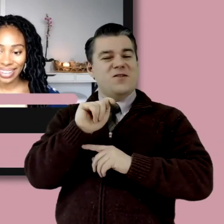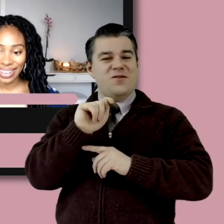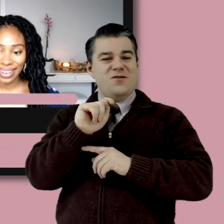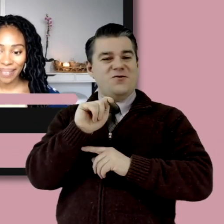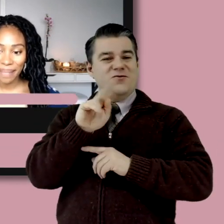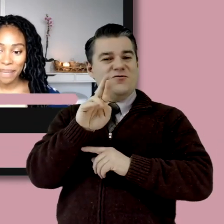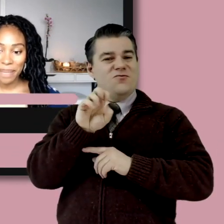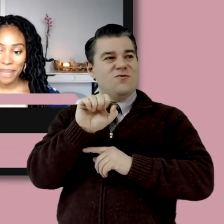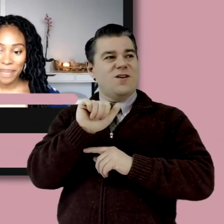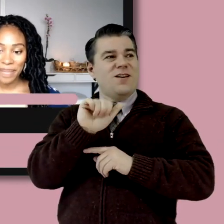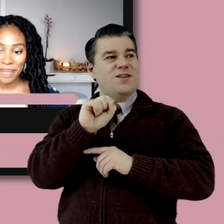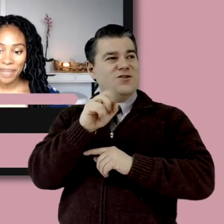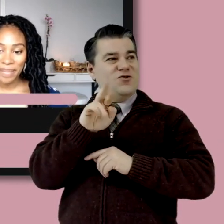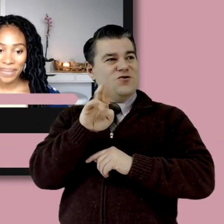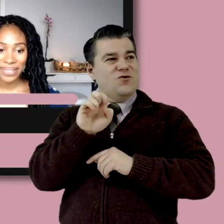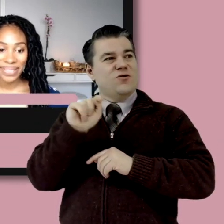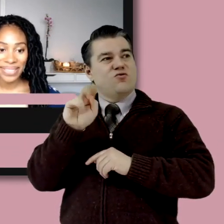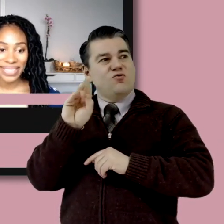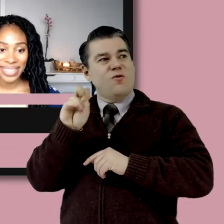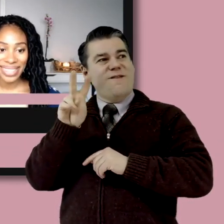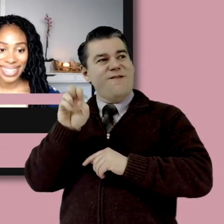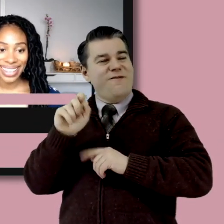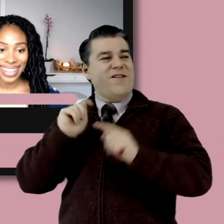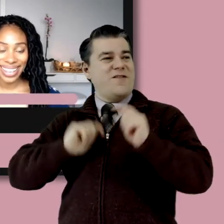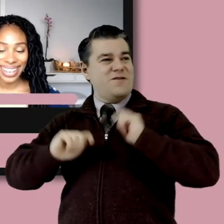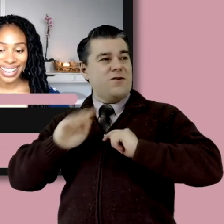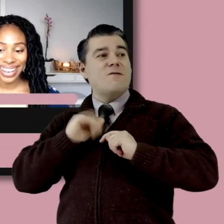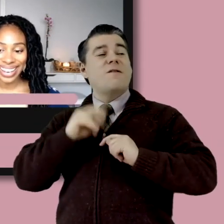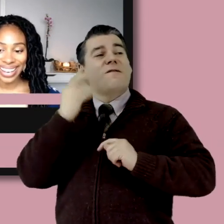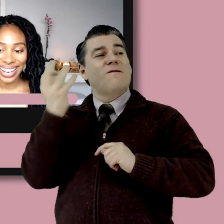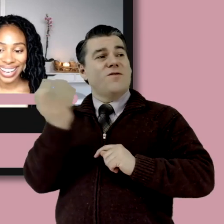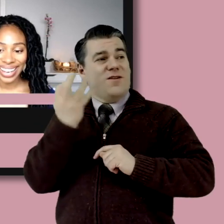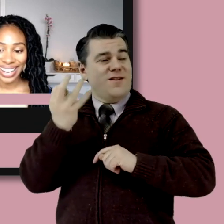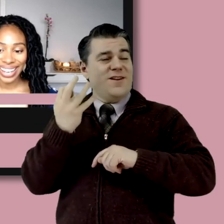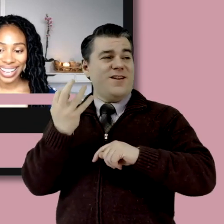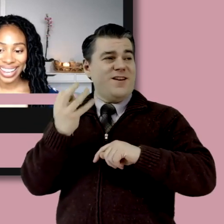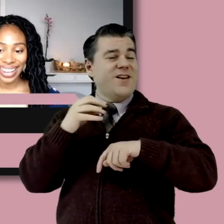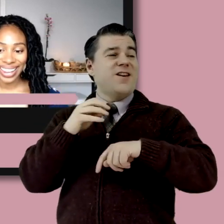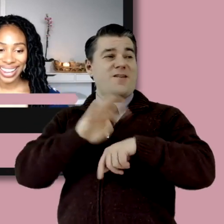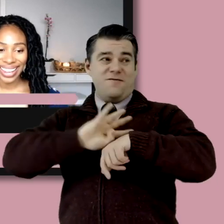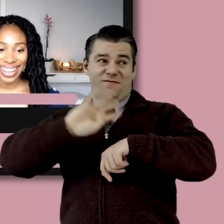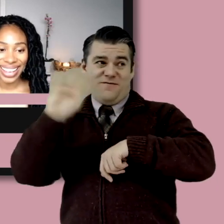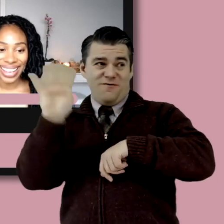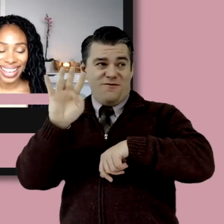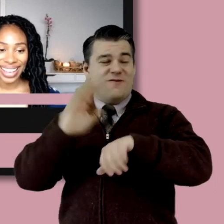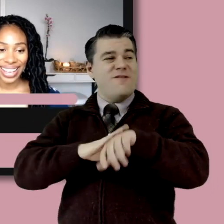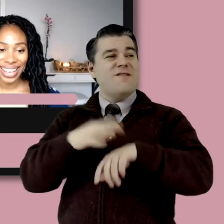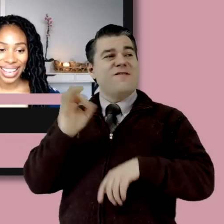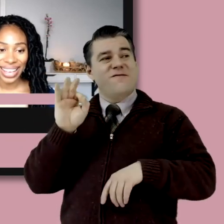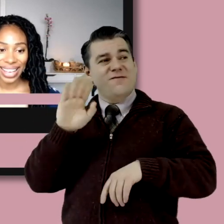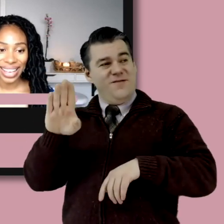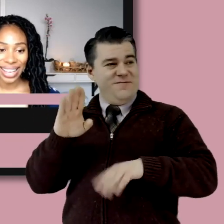us on Friday for recess at 4 p.m. right here on our Facebook page,